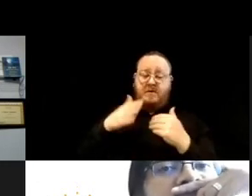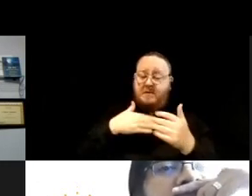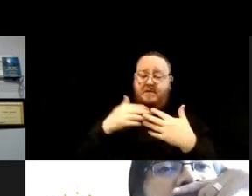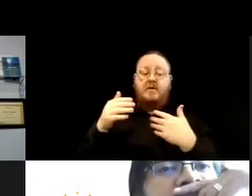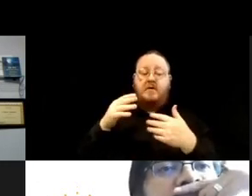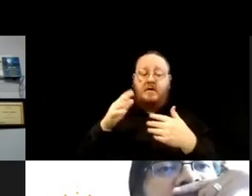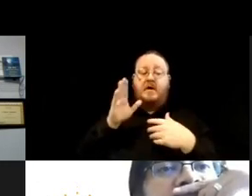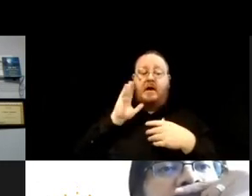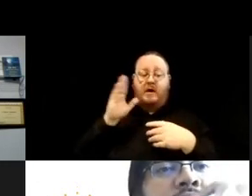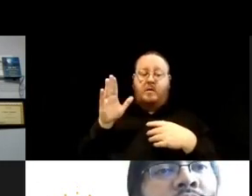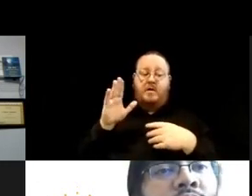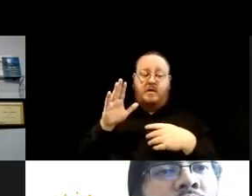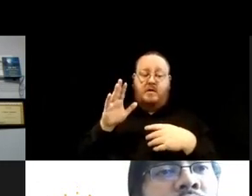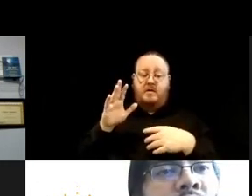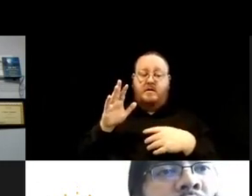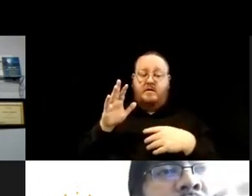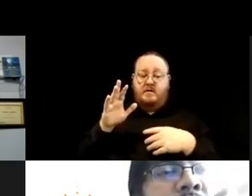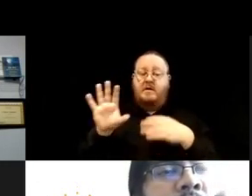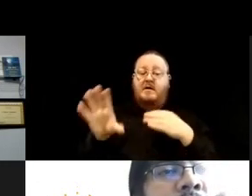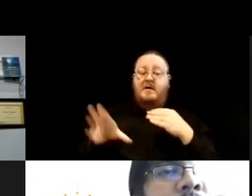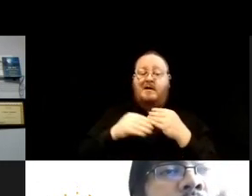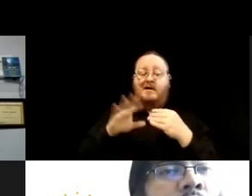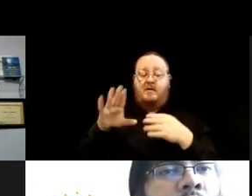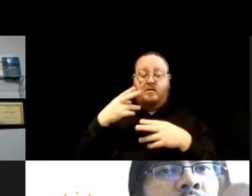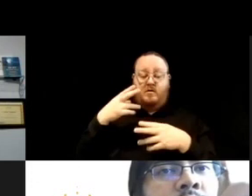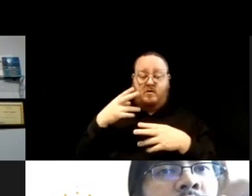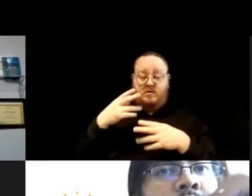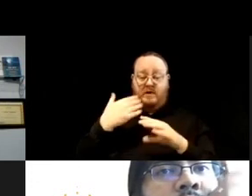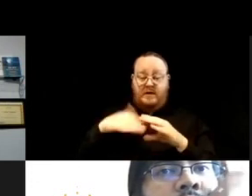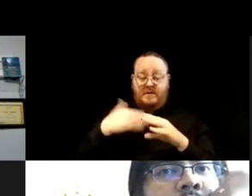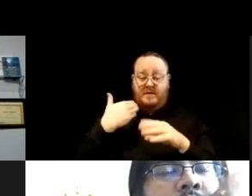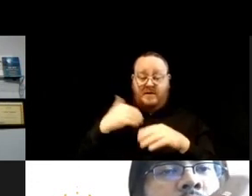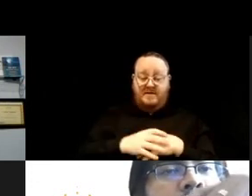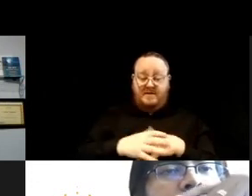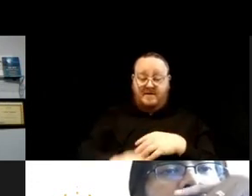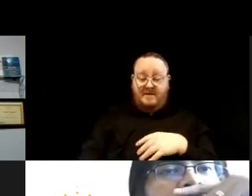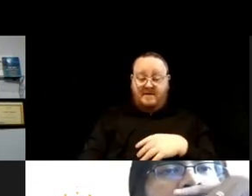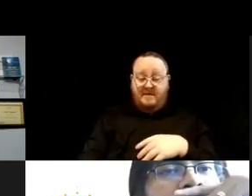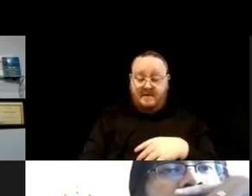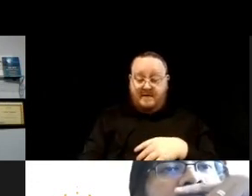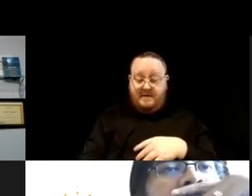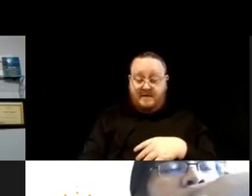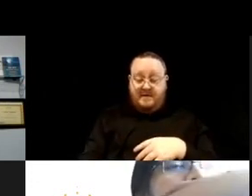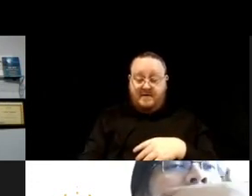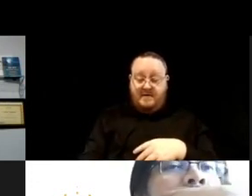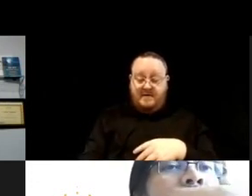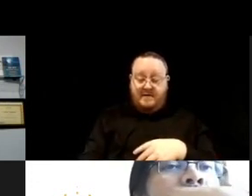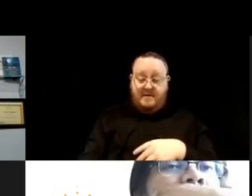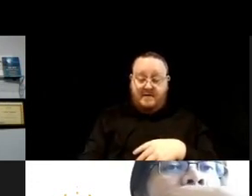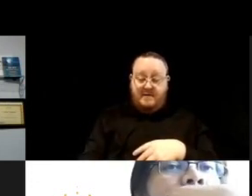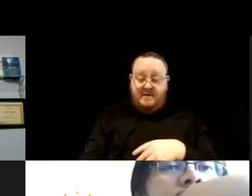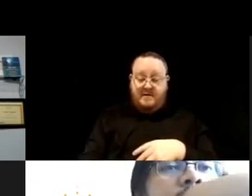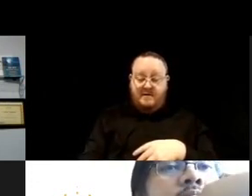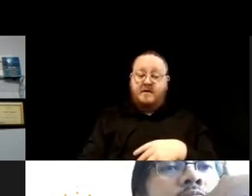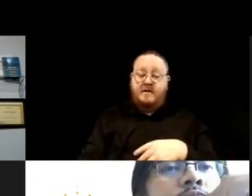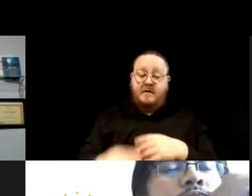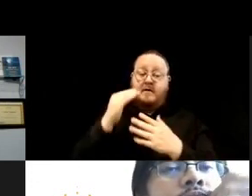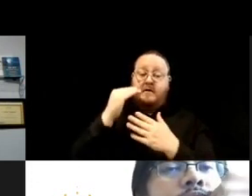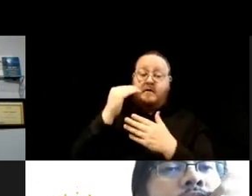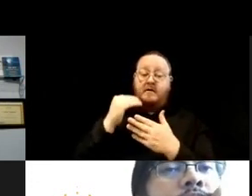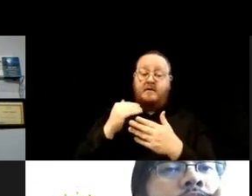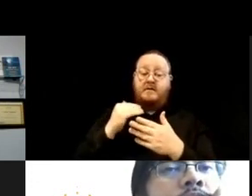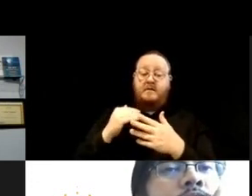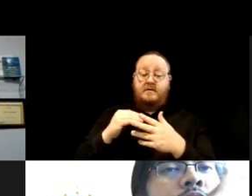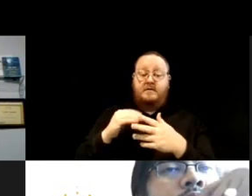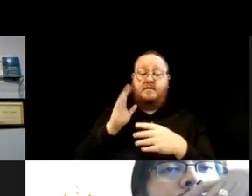I will add you. And if you want to get on the Google list to be kept updated about what's